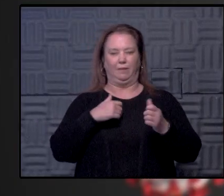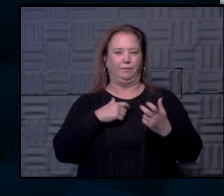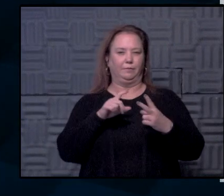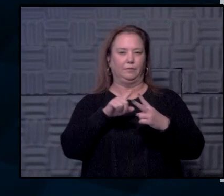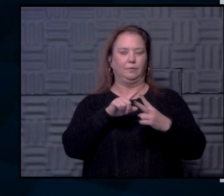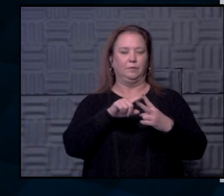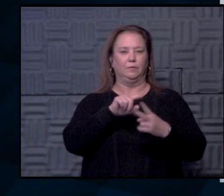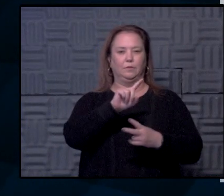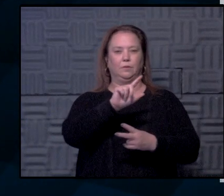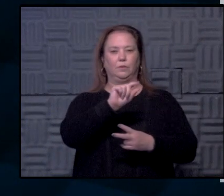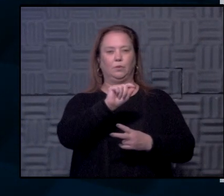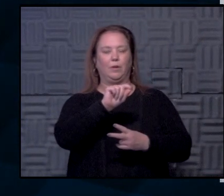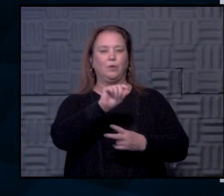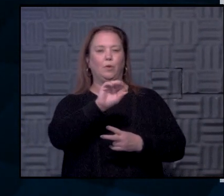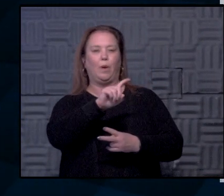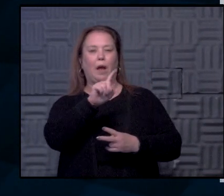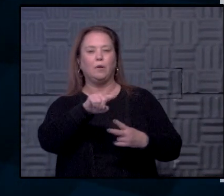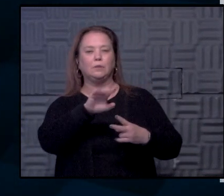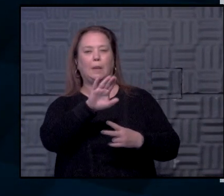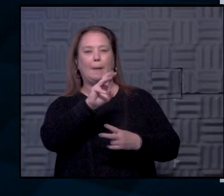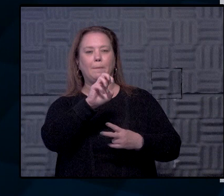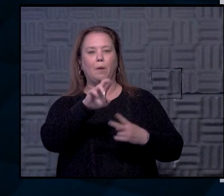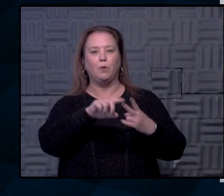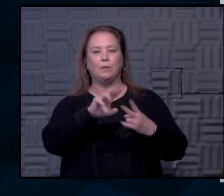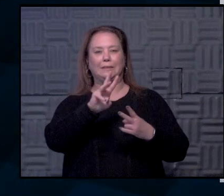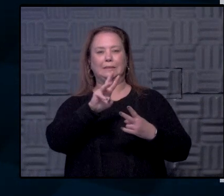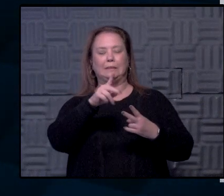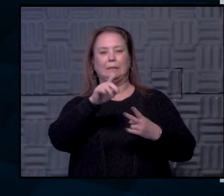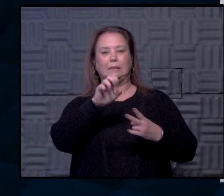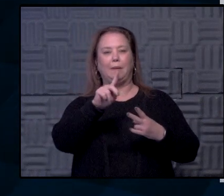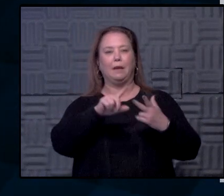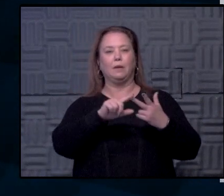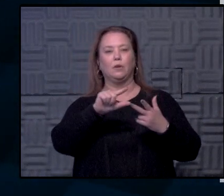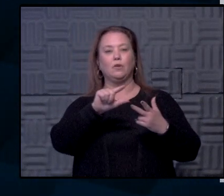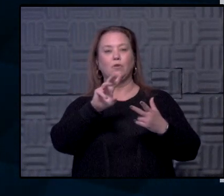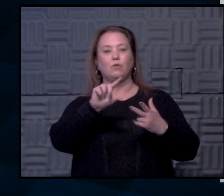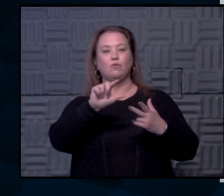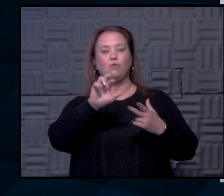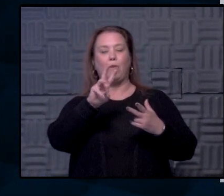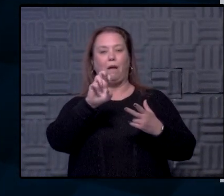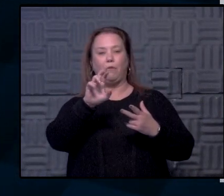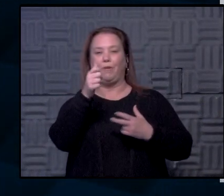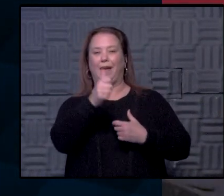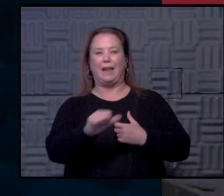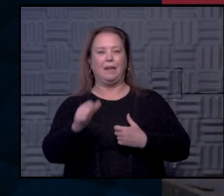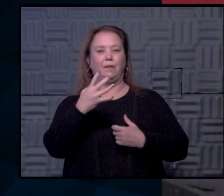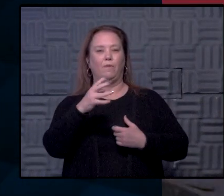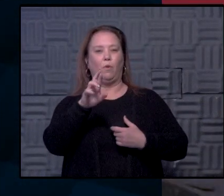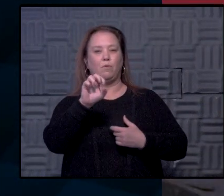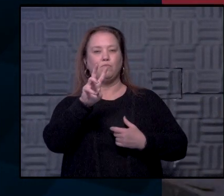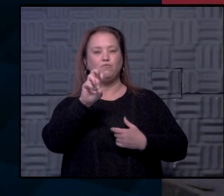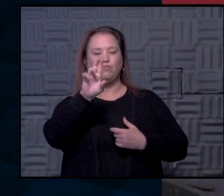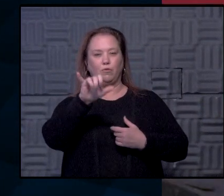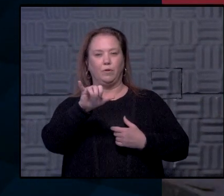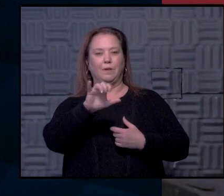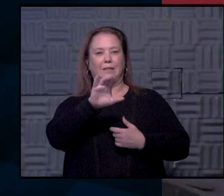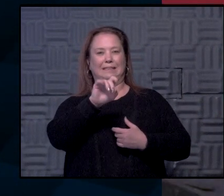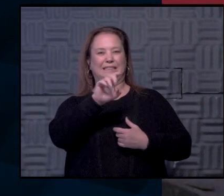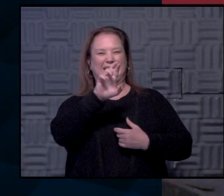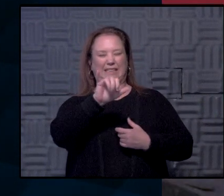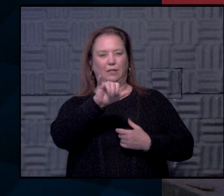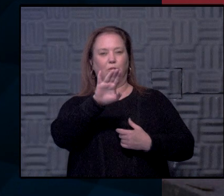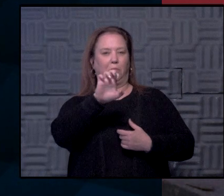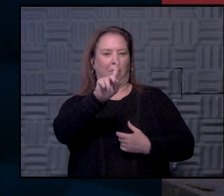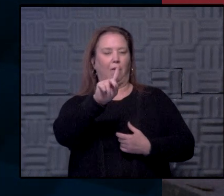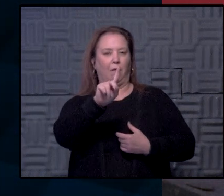of 22-ounce bomber bottle release, a 6-pack, and a 32-ounce growler for refills at any of the 4 breweries in town: the Cinder Block, Big Ritz,